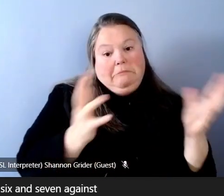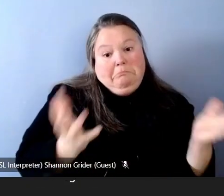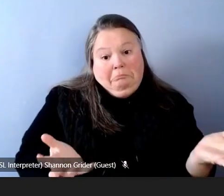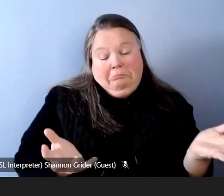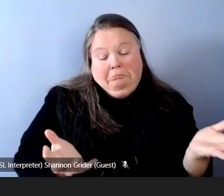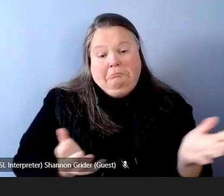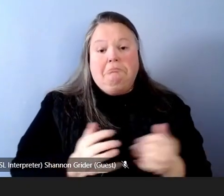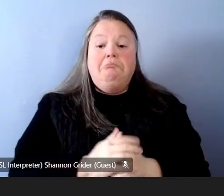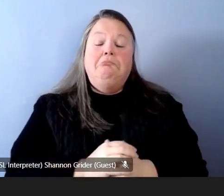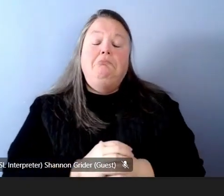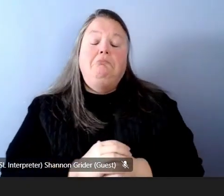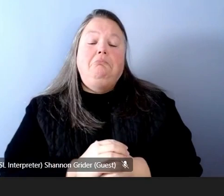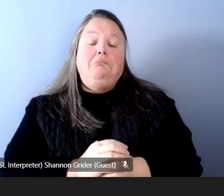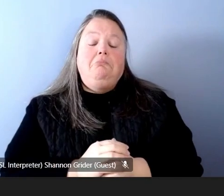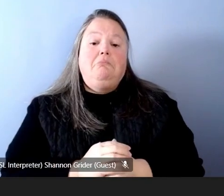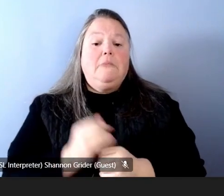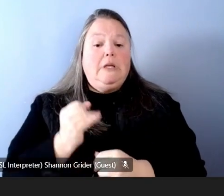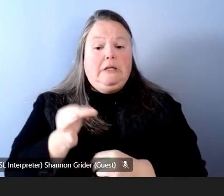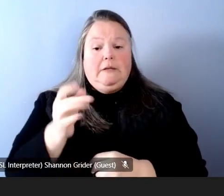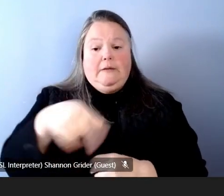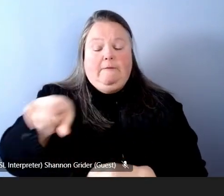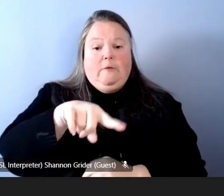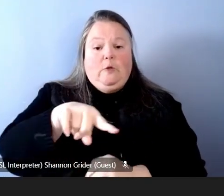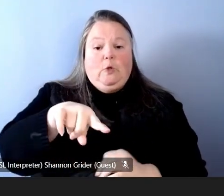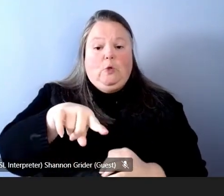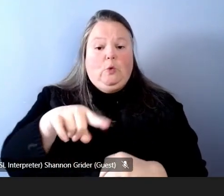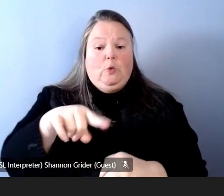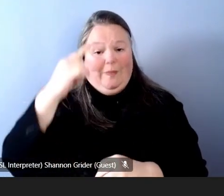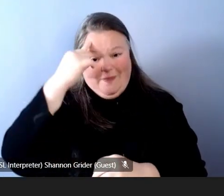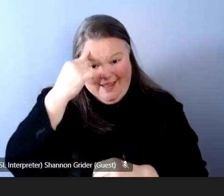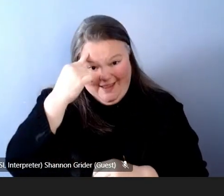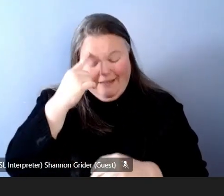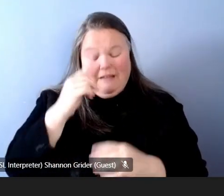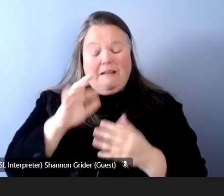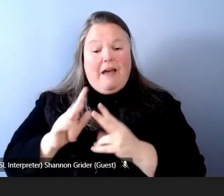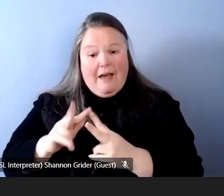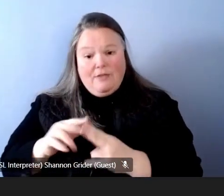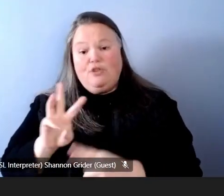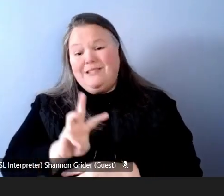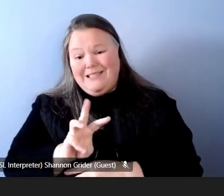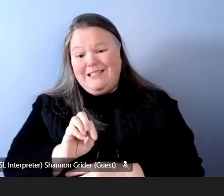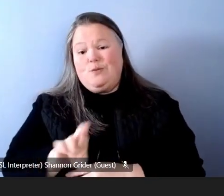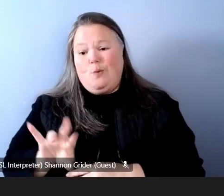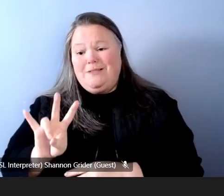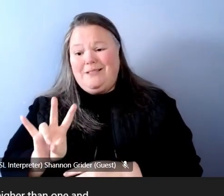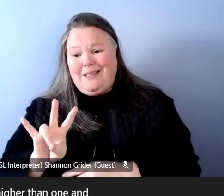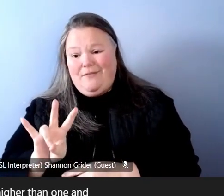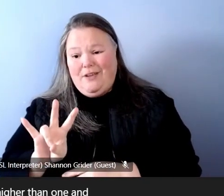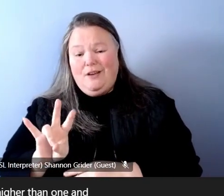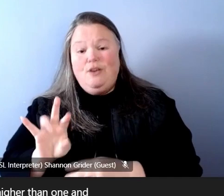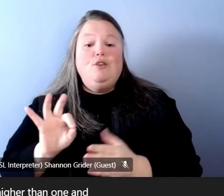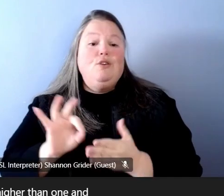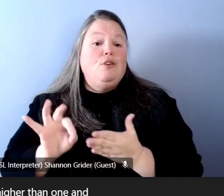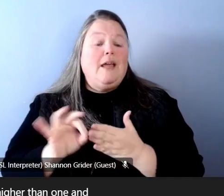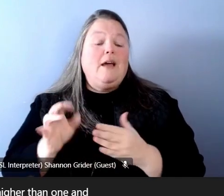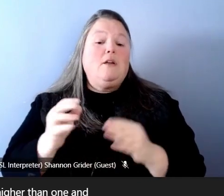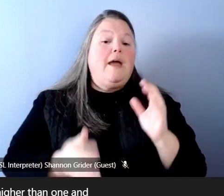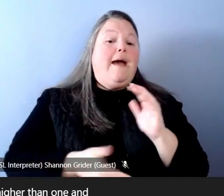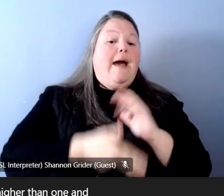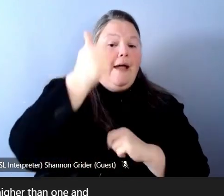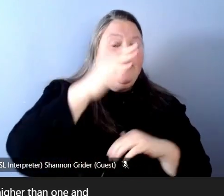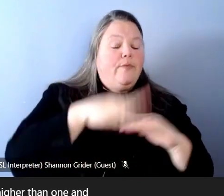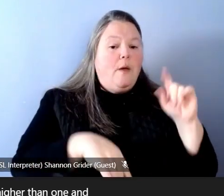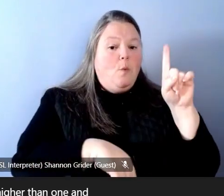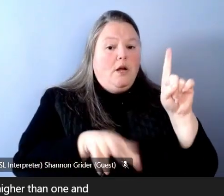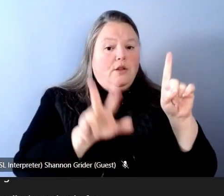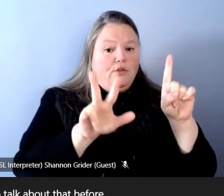But if you all think either of them raised higher than 1 and 3, that would probably be a good time to talk about that before